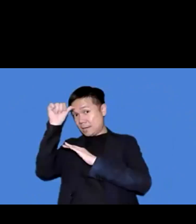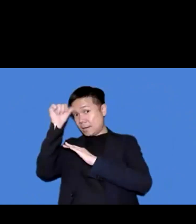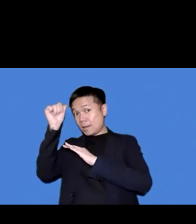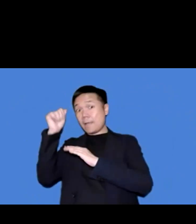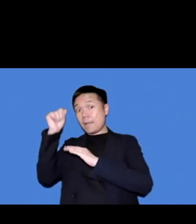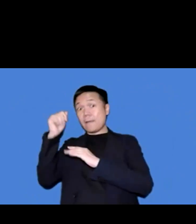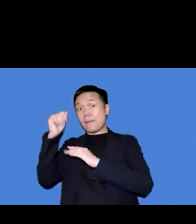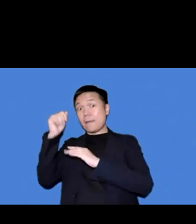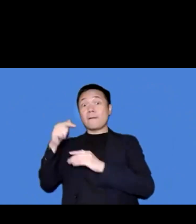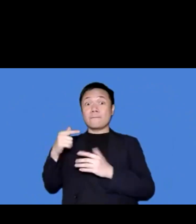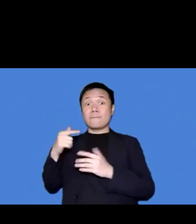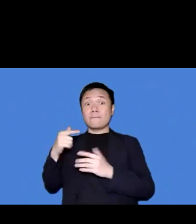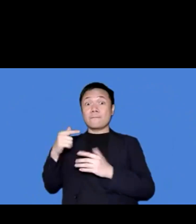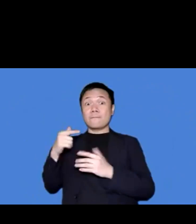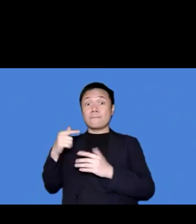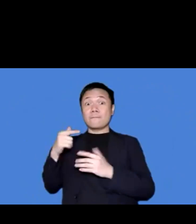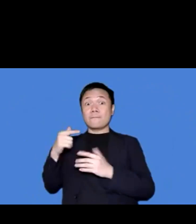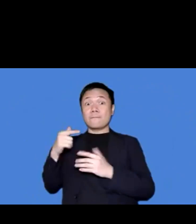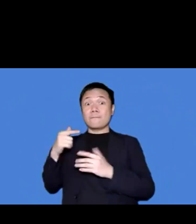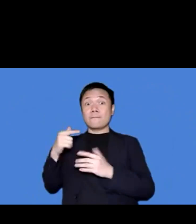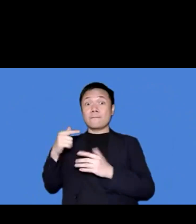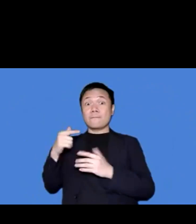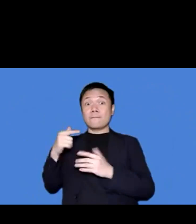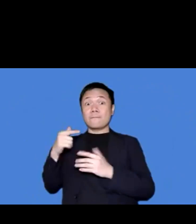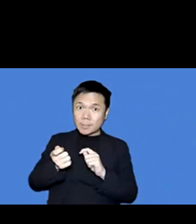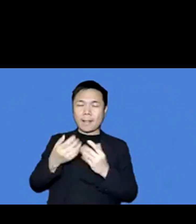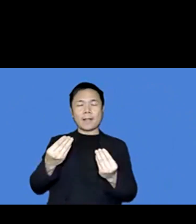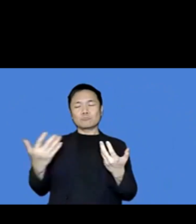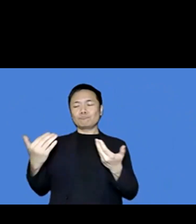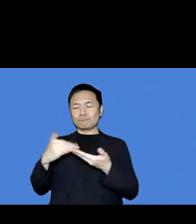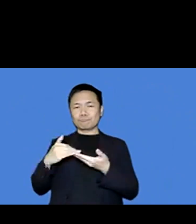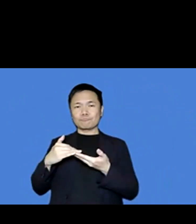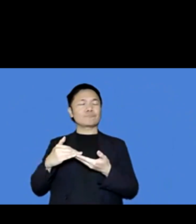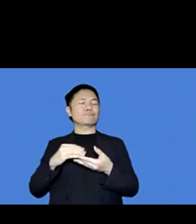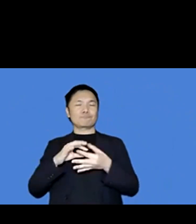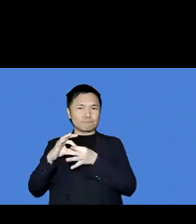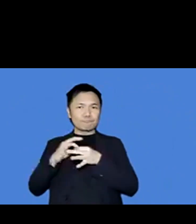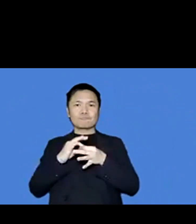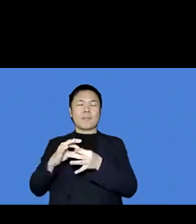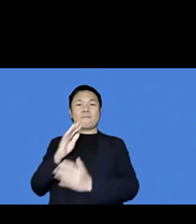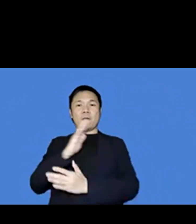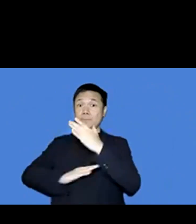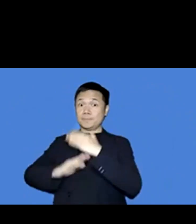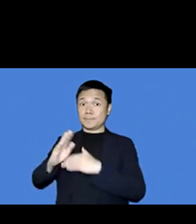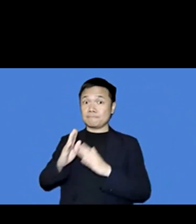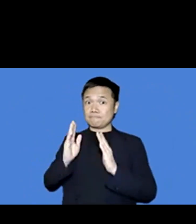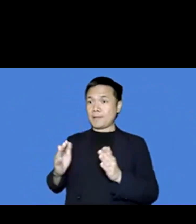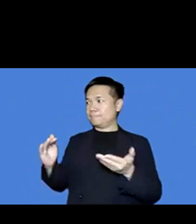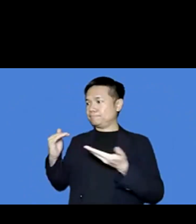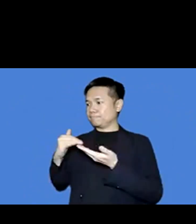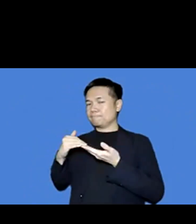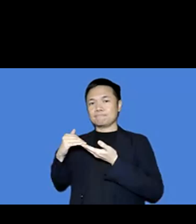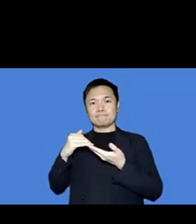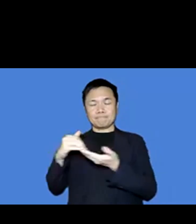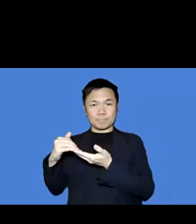collaboration beyond the disability sector. We need to work with the technology sector who may not have on the prima facie